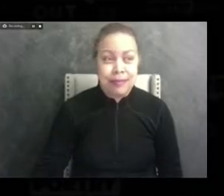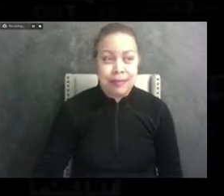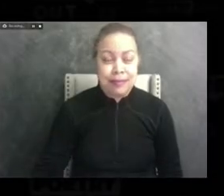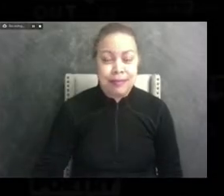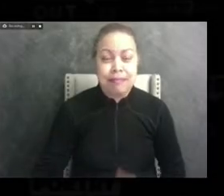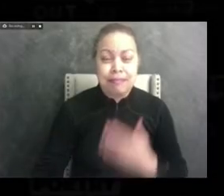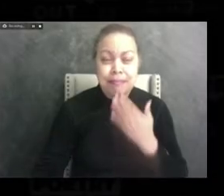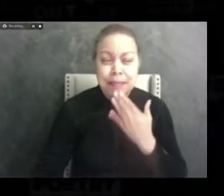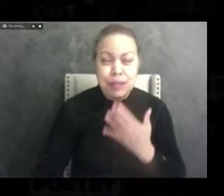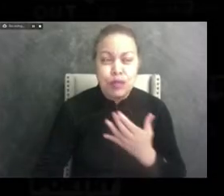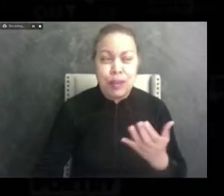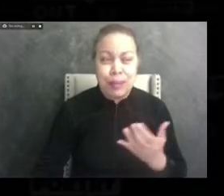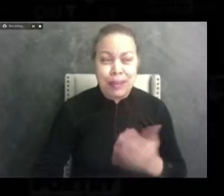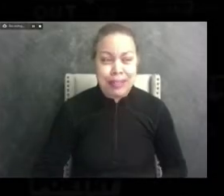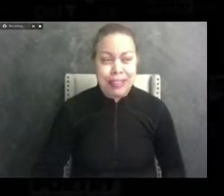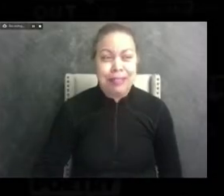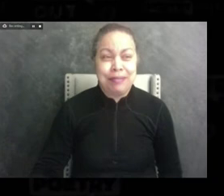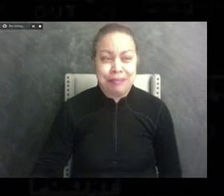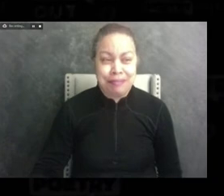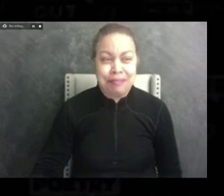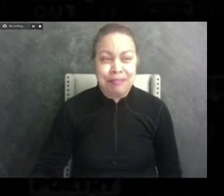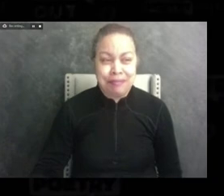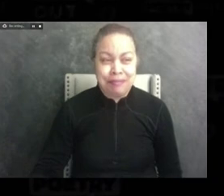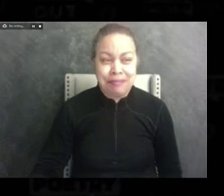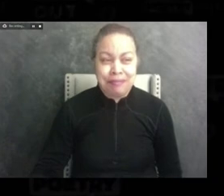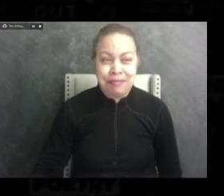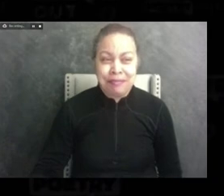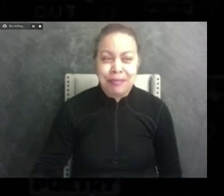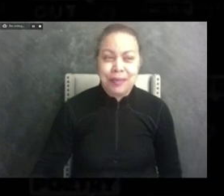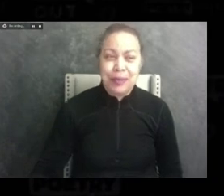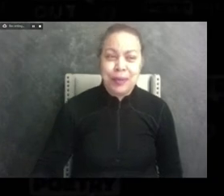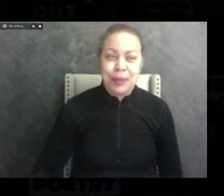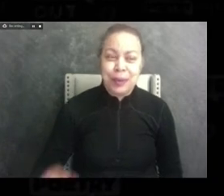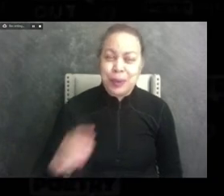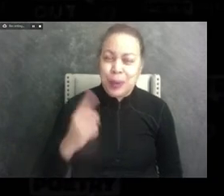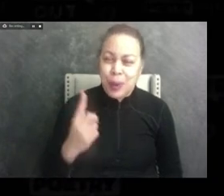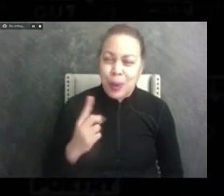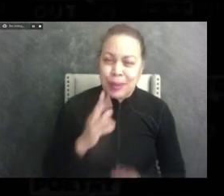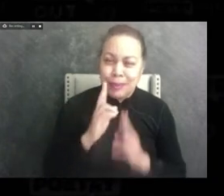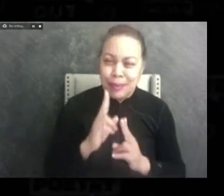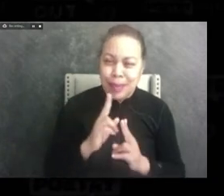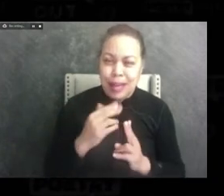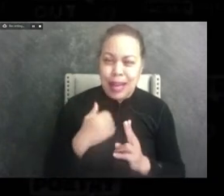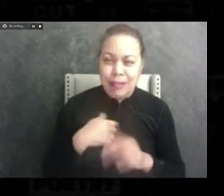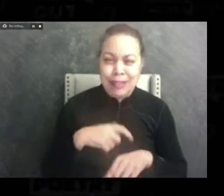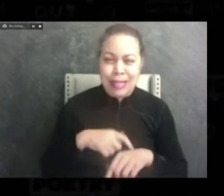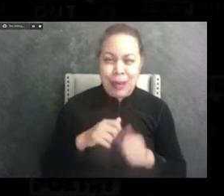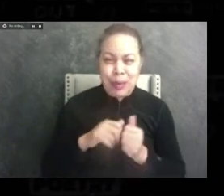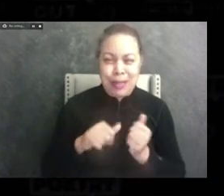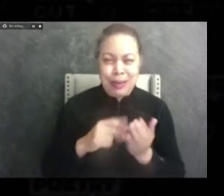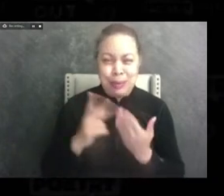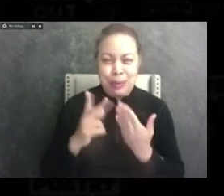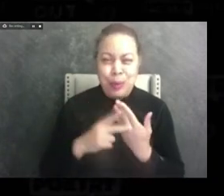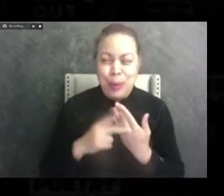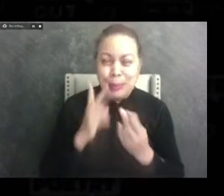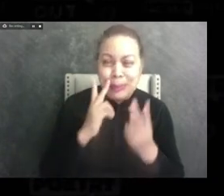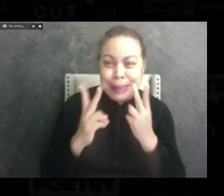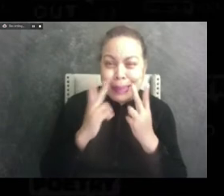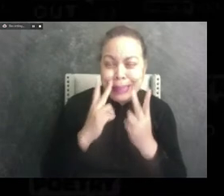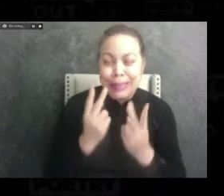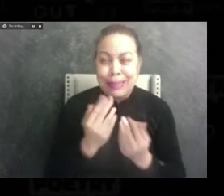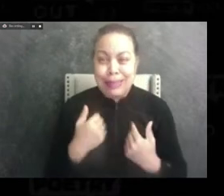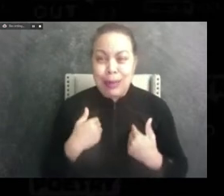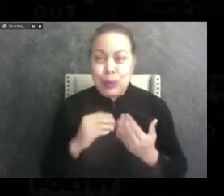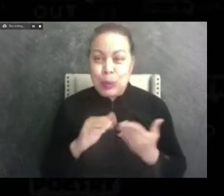Thank you very much, Tessa. It is always a privilege to get to spend time with this program and see all these students shine